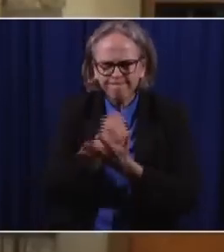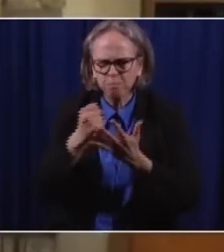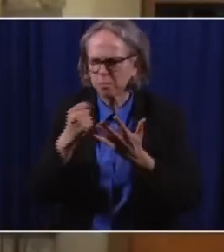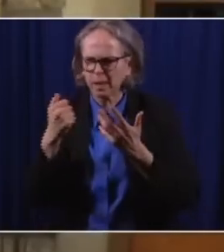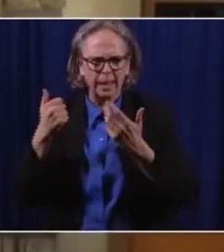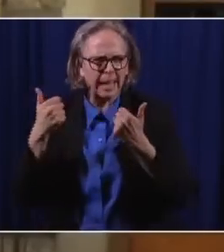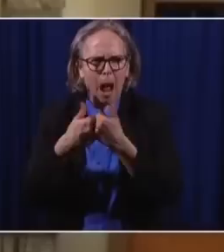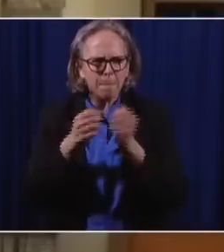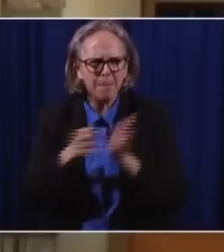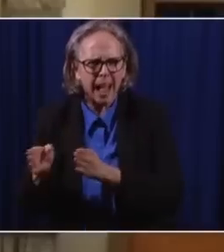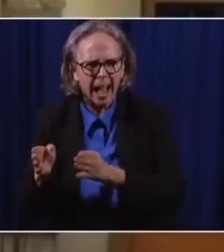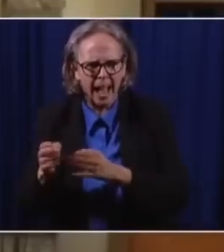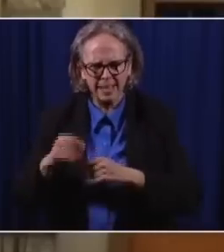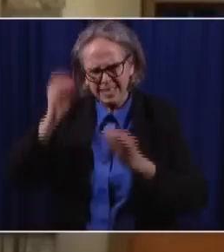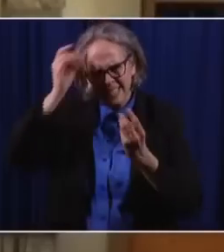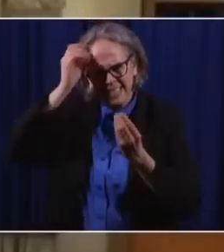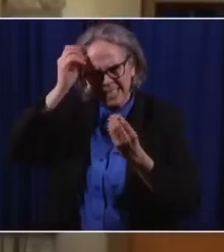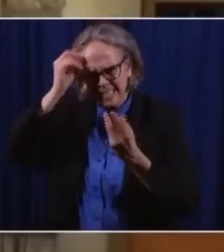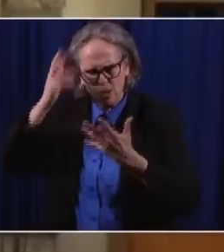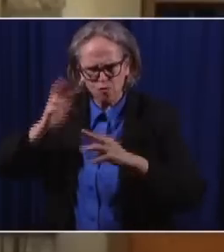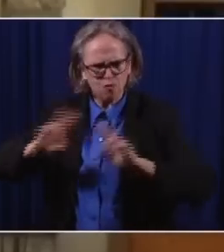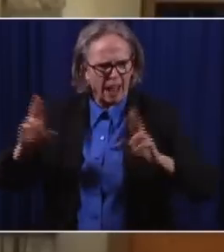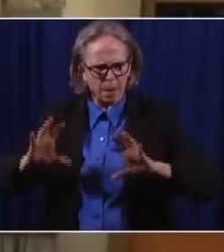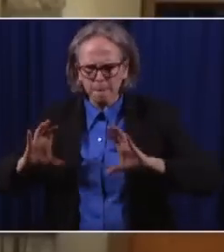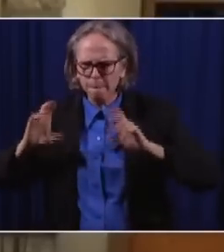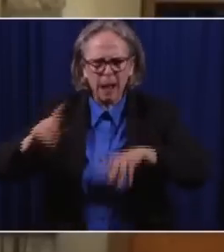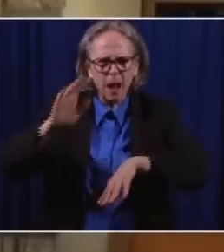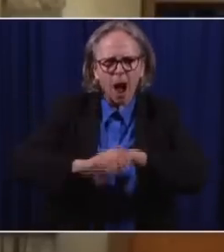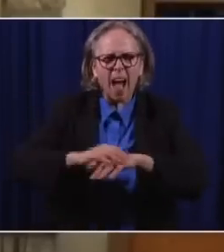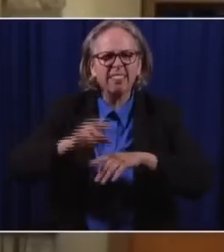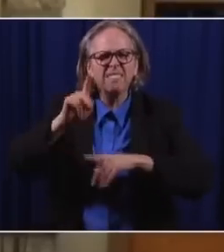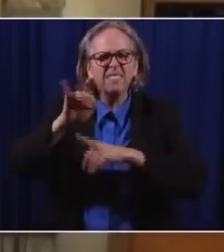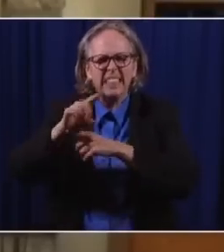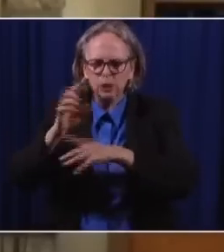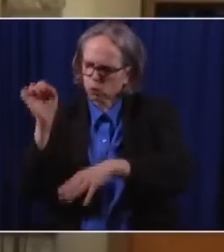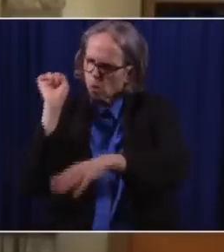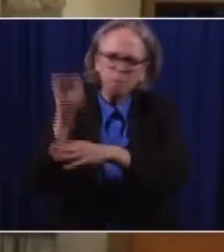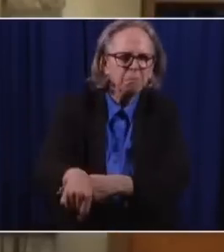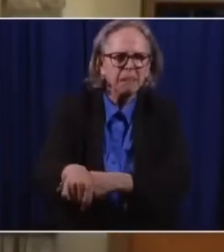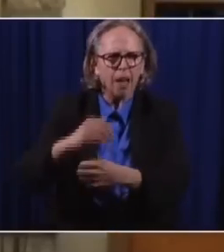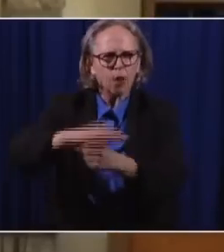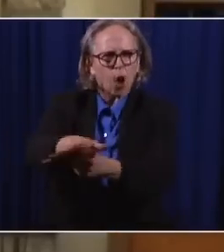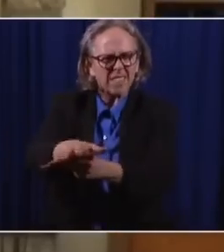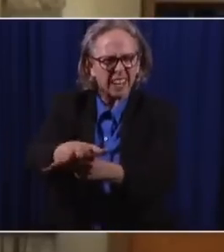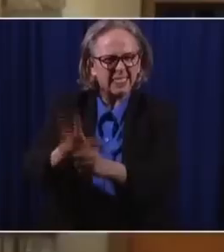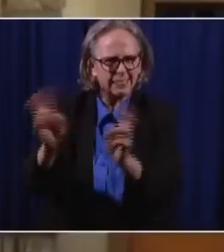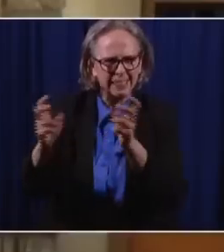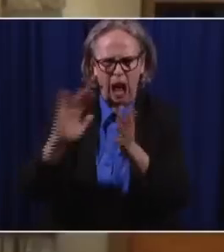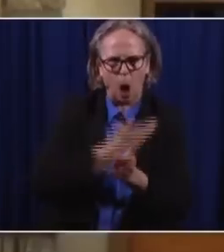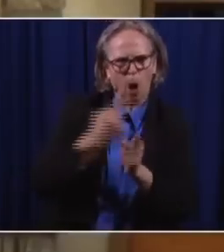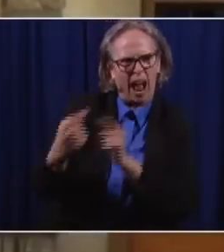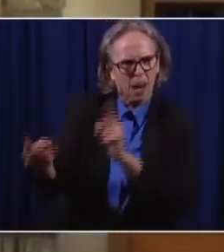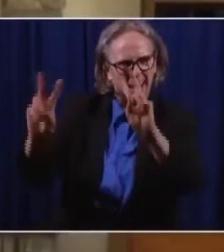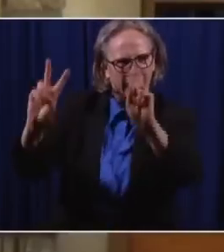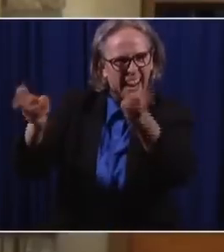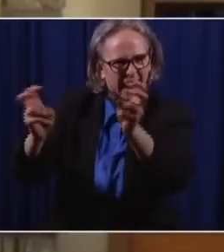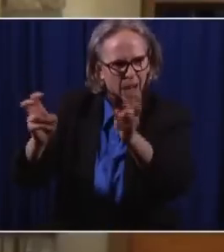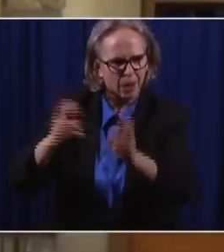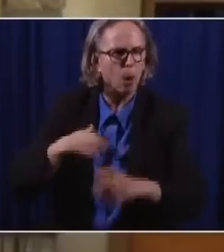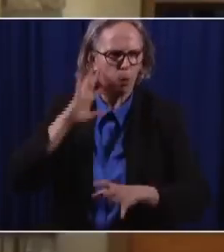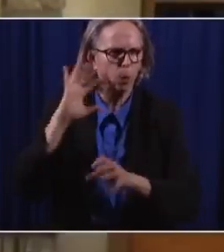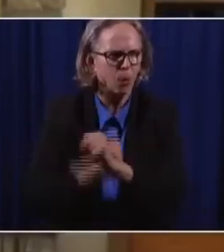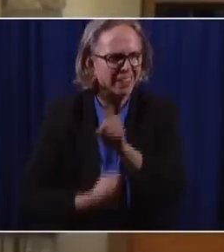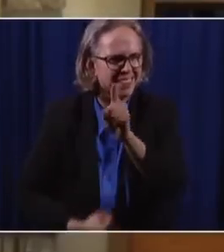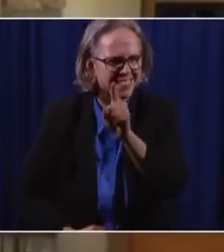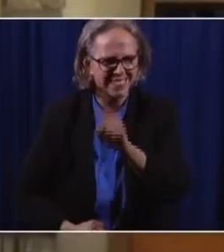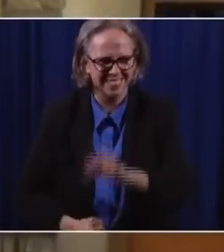to defeat our opponent. We will win this fight, and we will win it together.